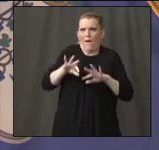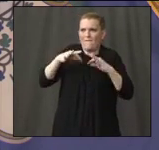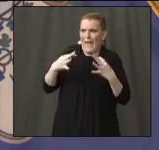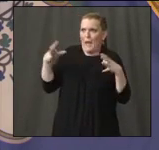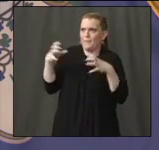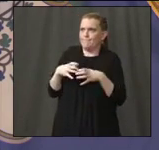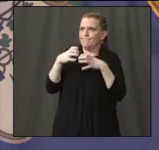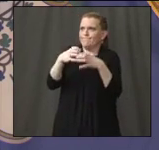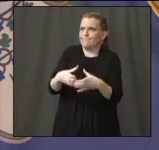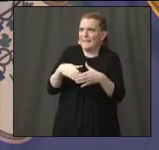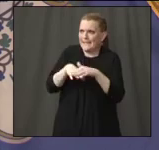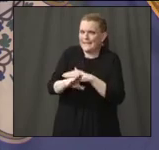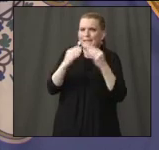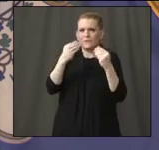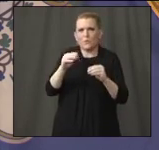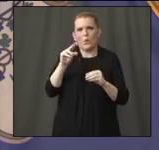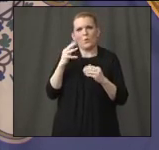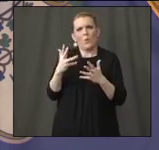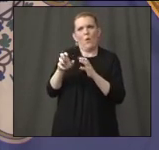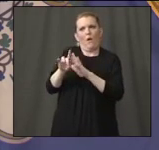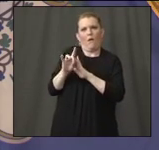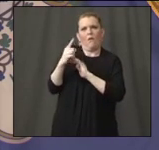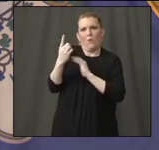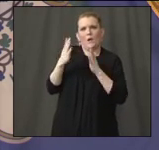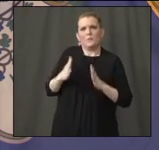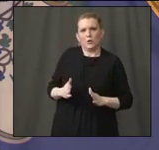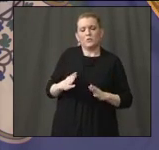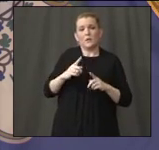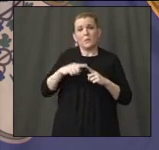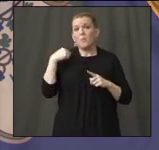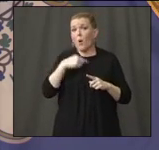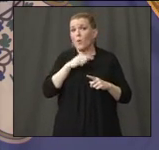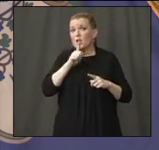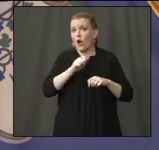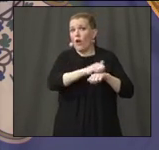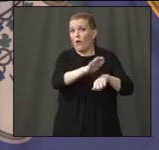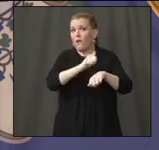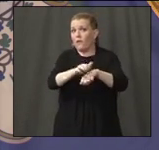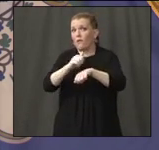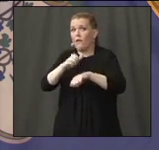and authorities are going to tell them so. It's not going to continue.